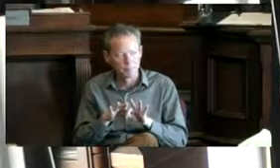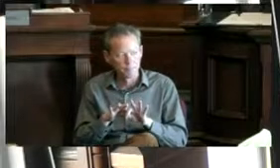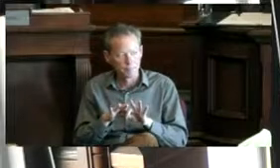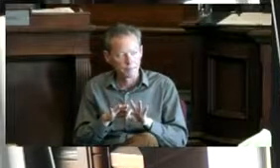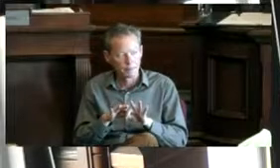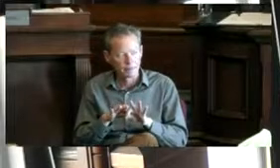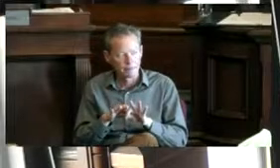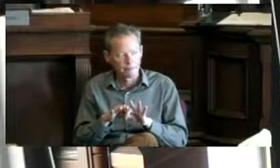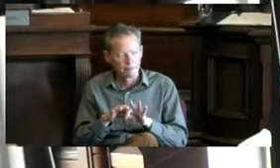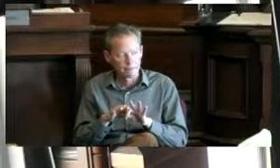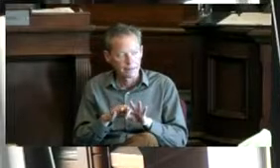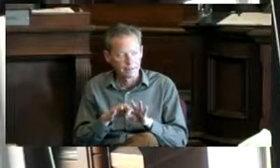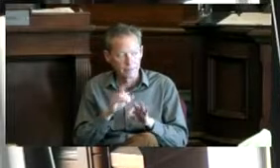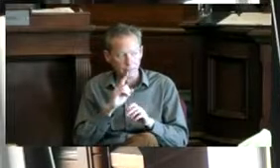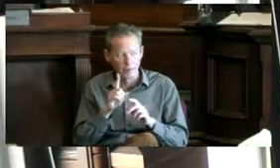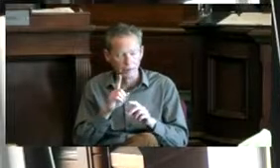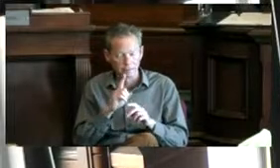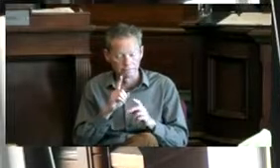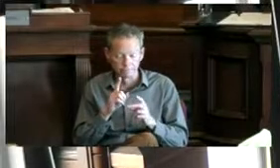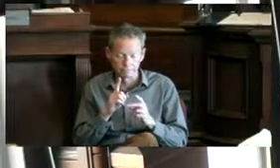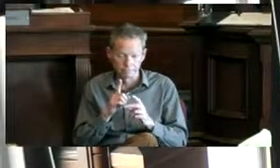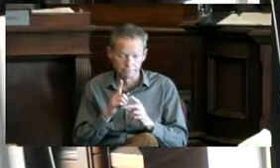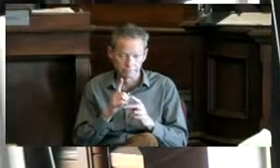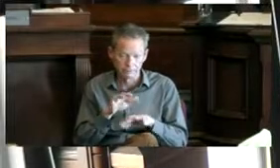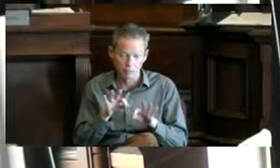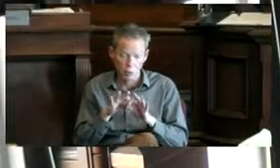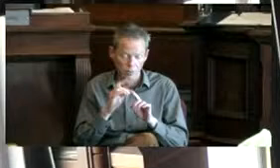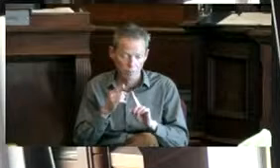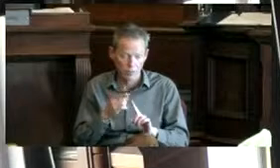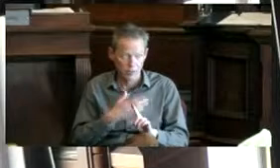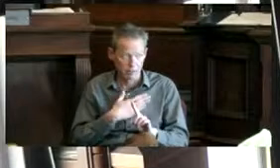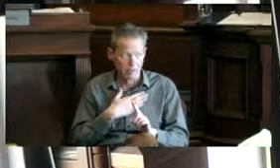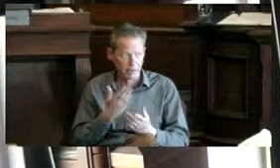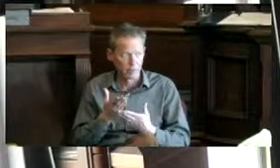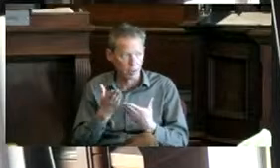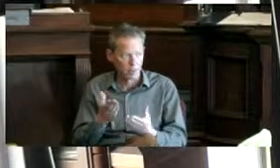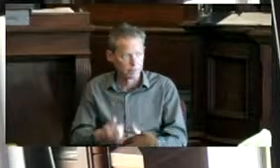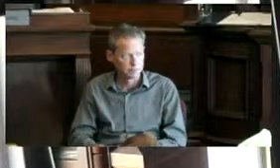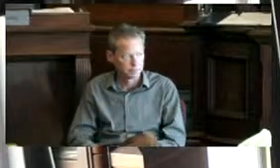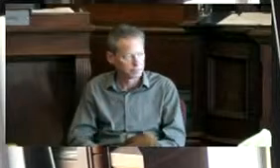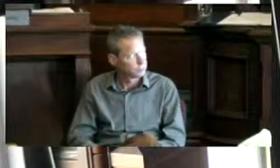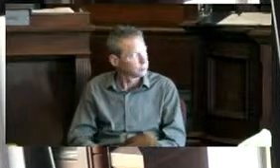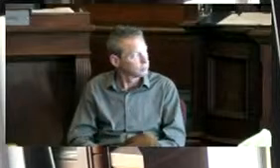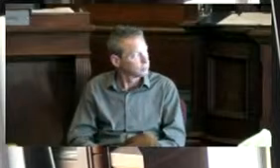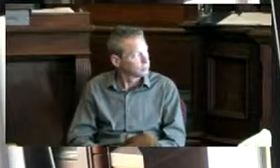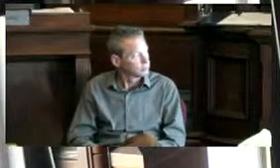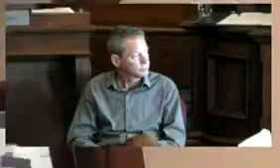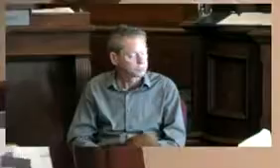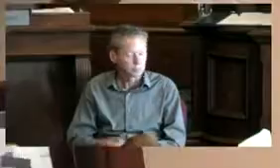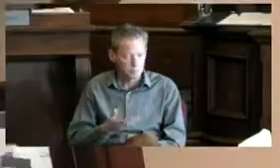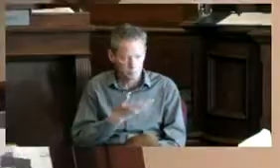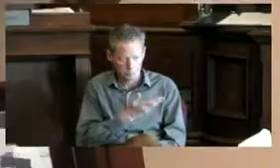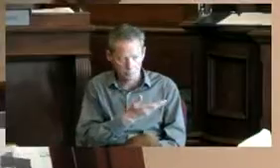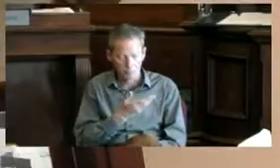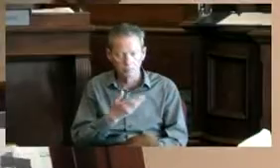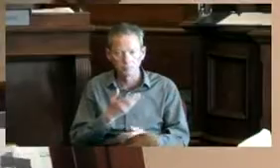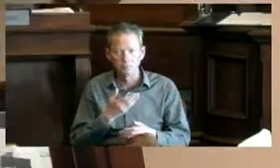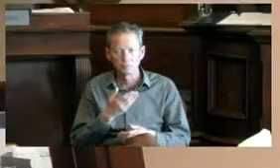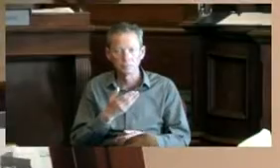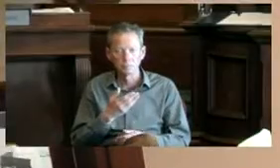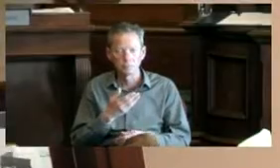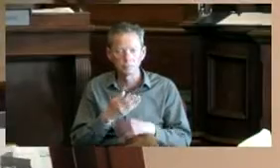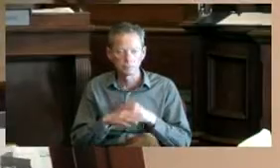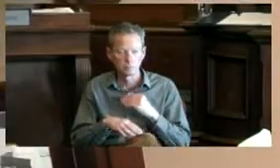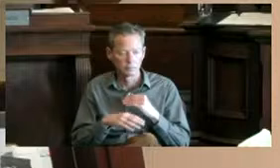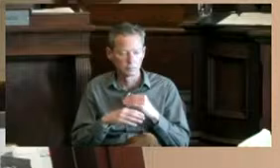So those are very, very important points, and I'm glad that's been put out there. And I'd just like to follow up, and